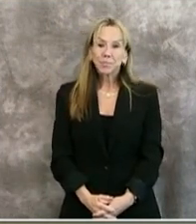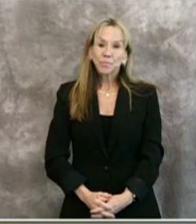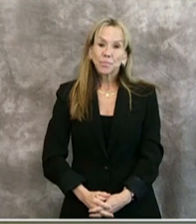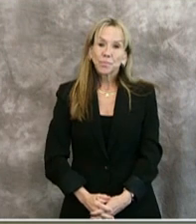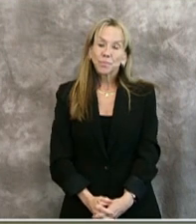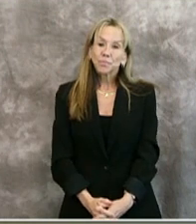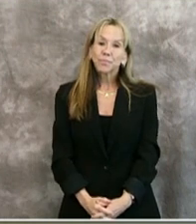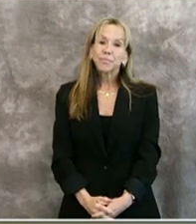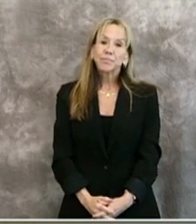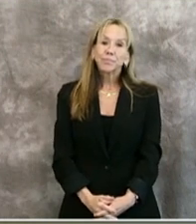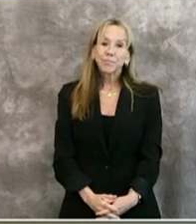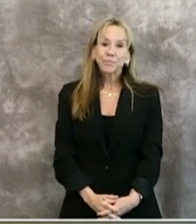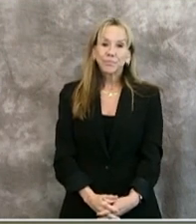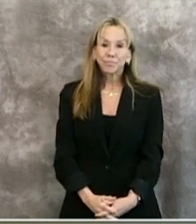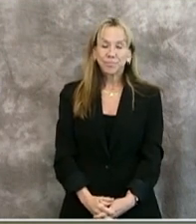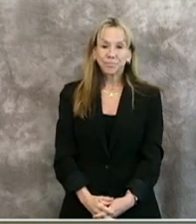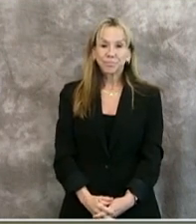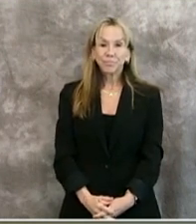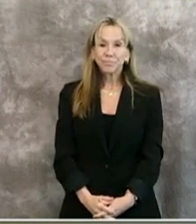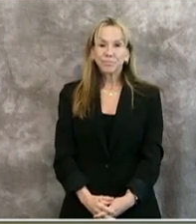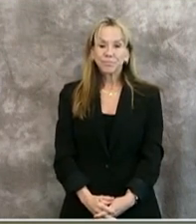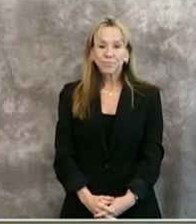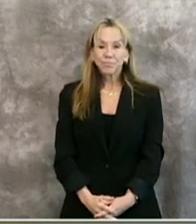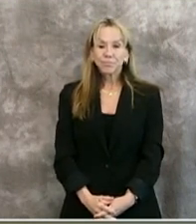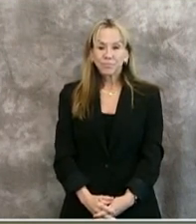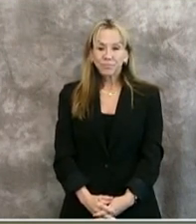Is undergoing.